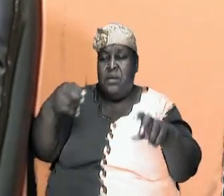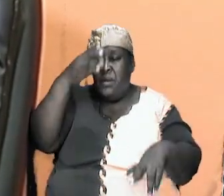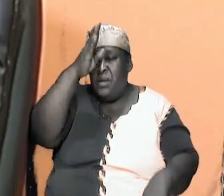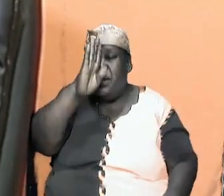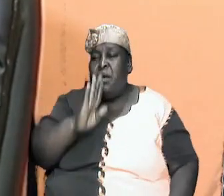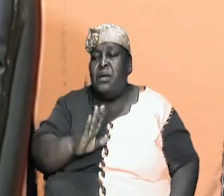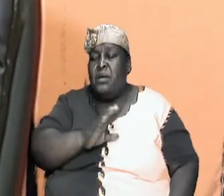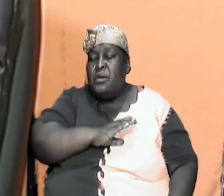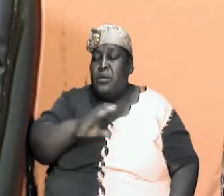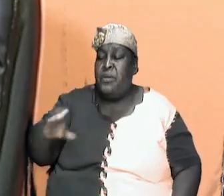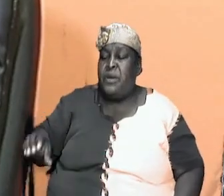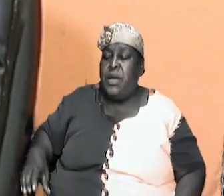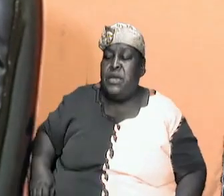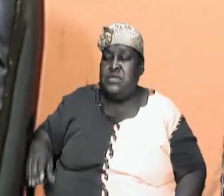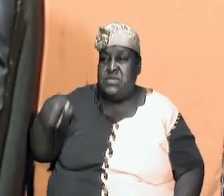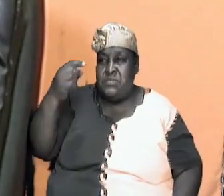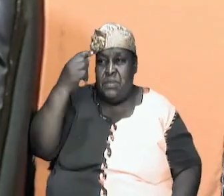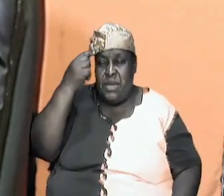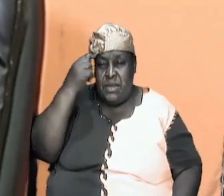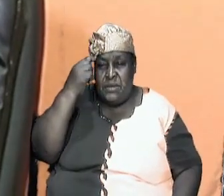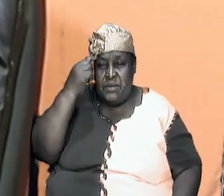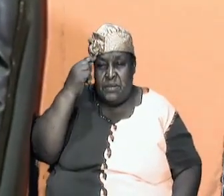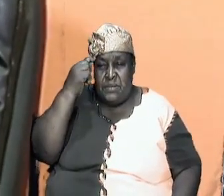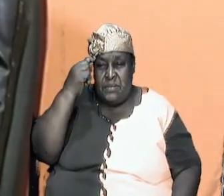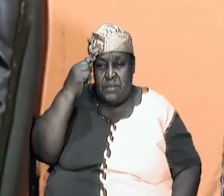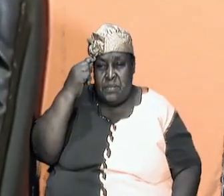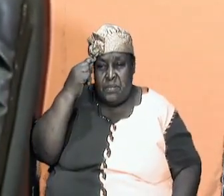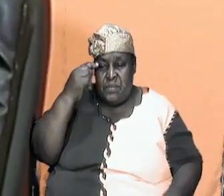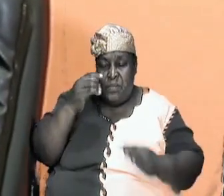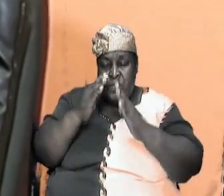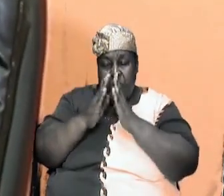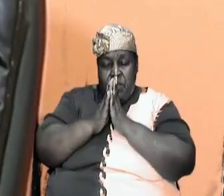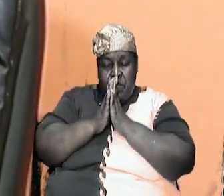Christ. But before we get started, let us pray.